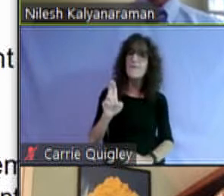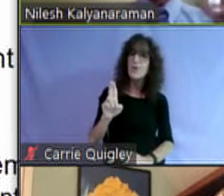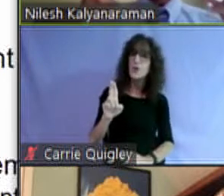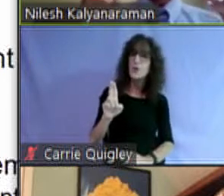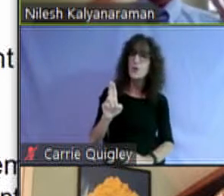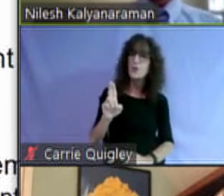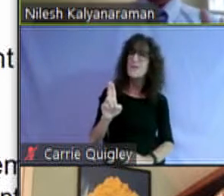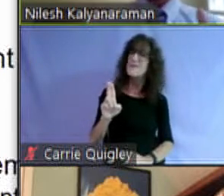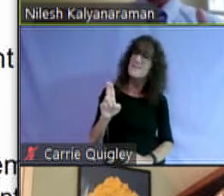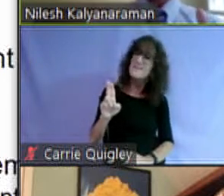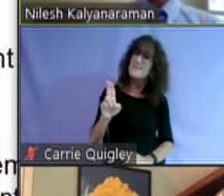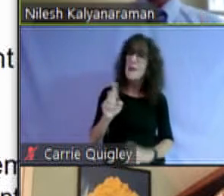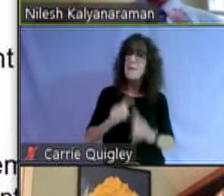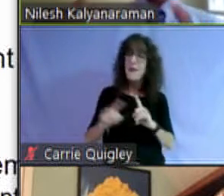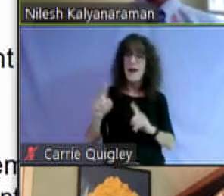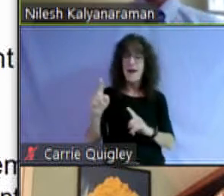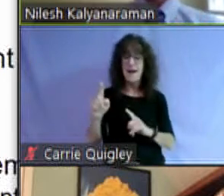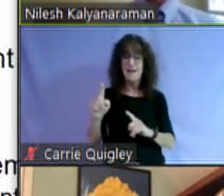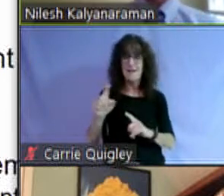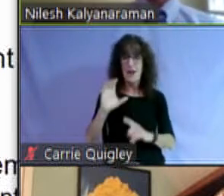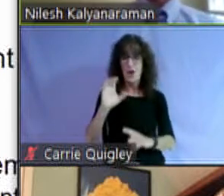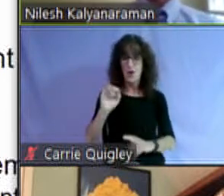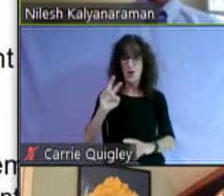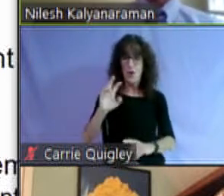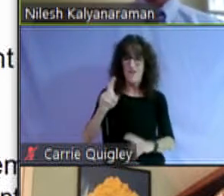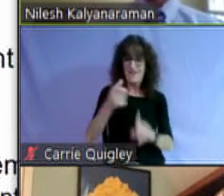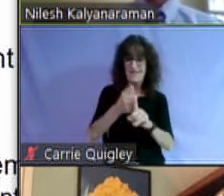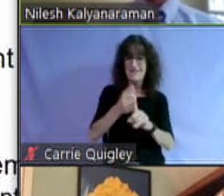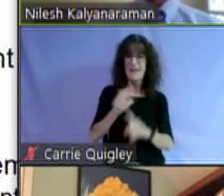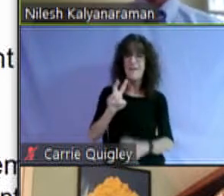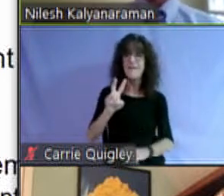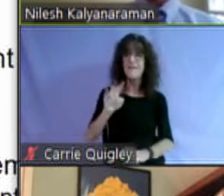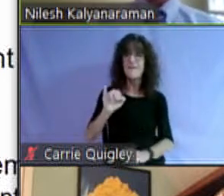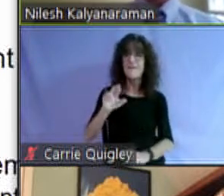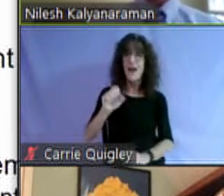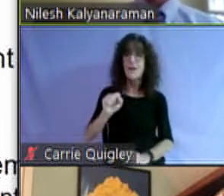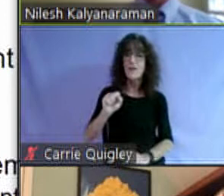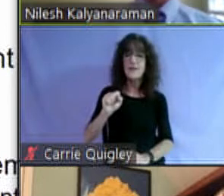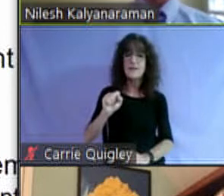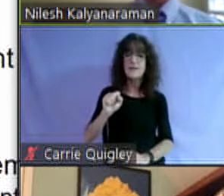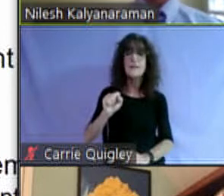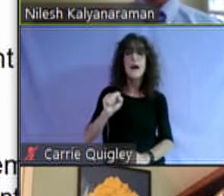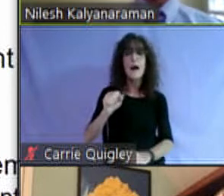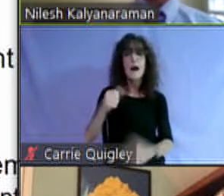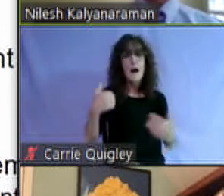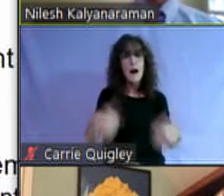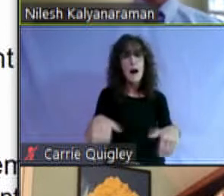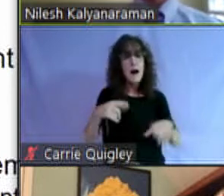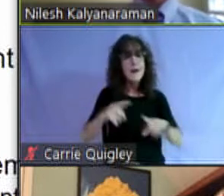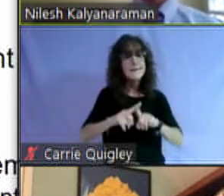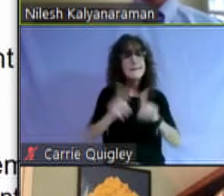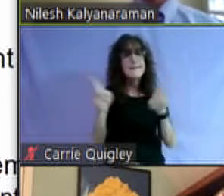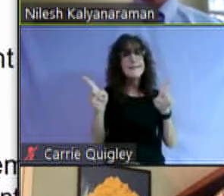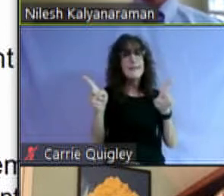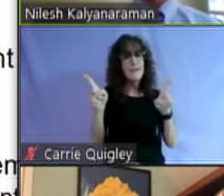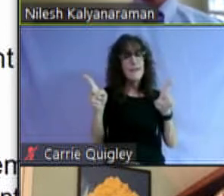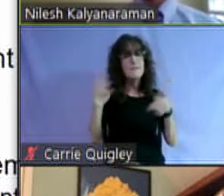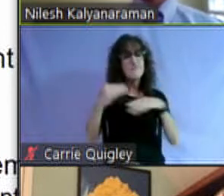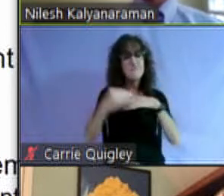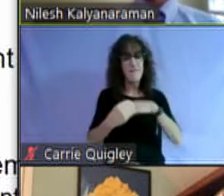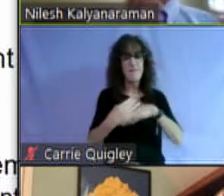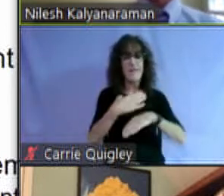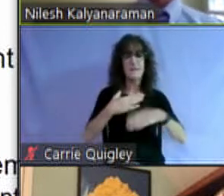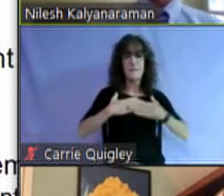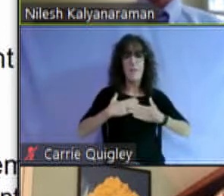that COVID, the virus that causes it, the coronavirus, really has very different actions in the body